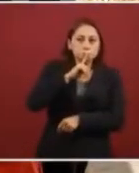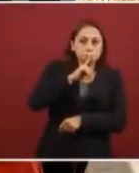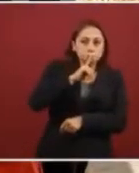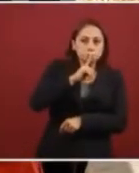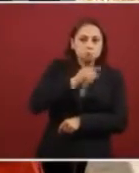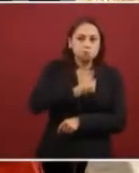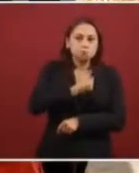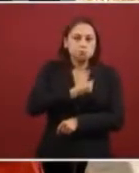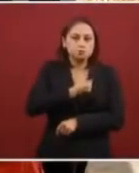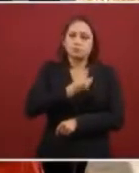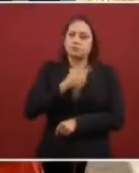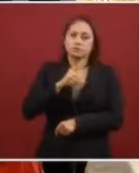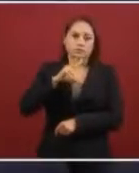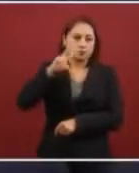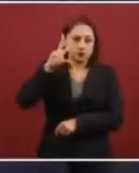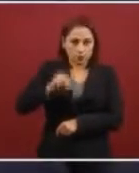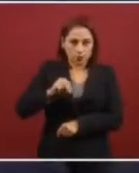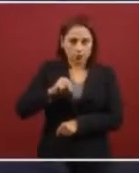doing now here.